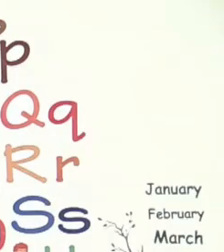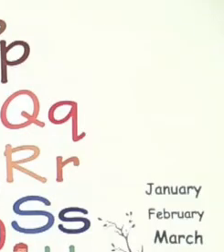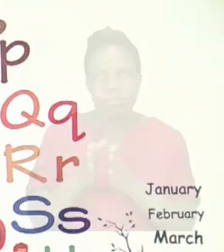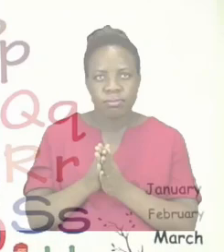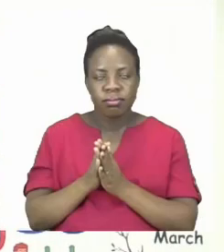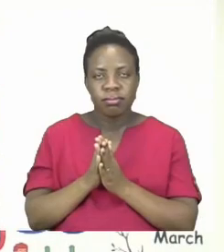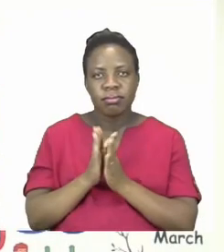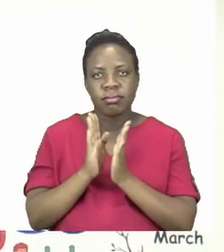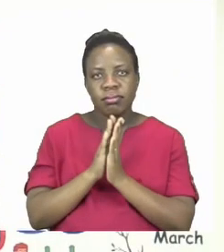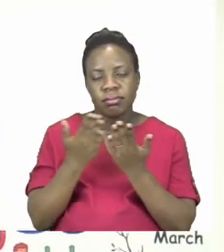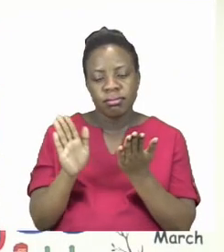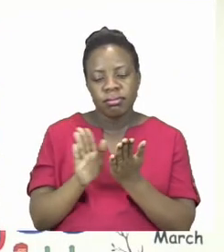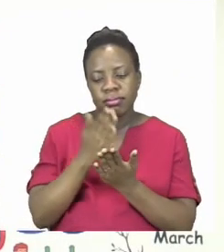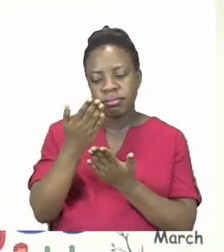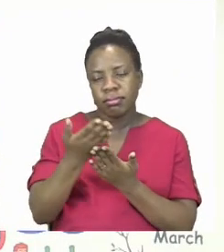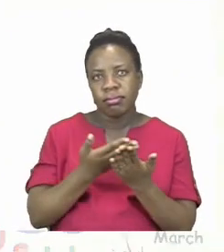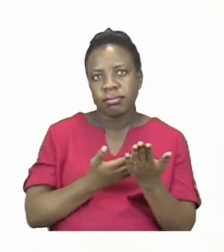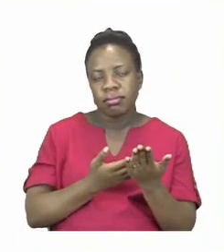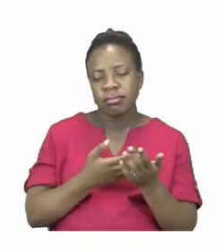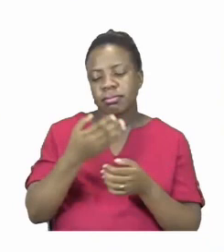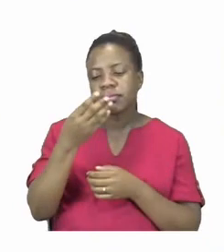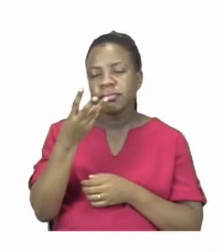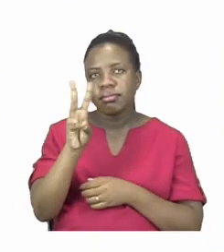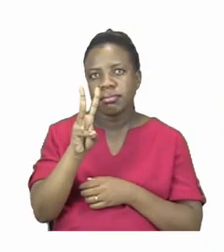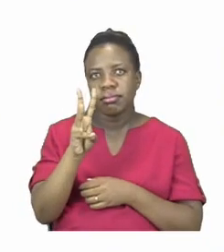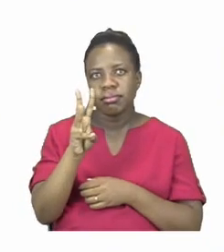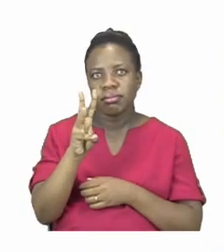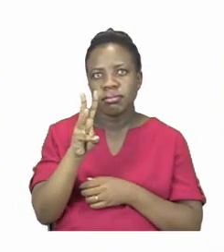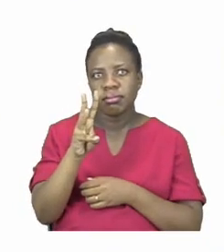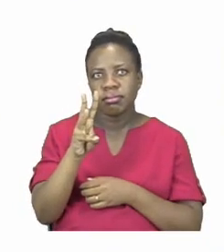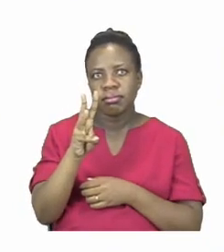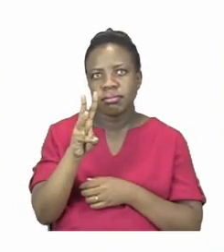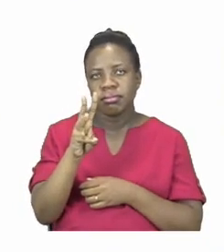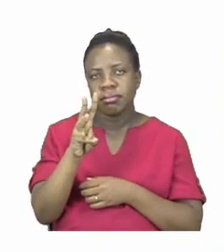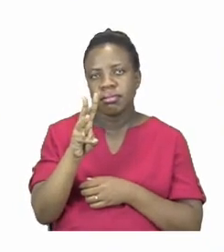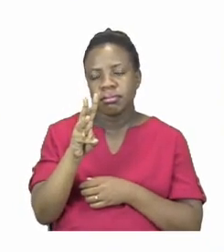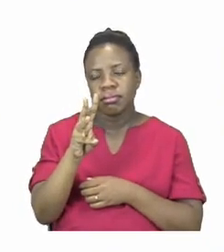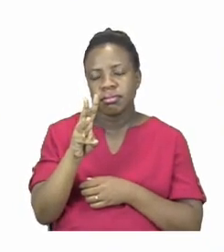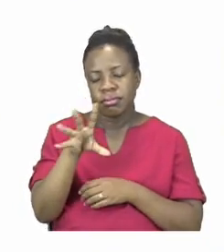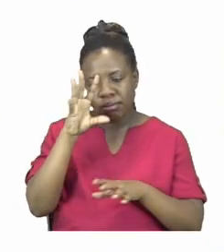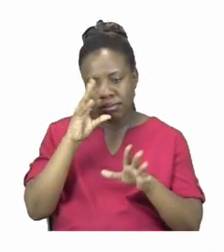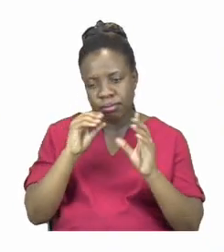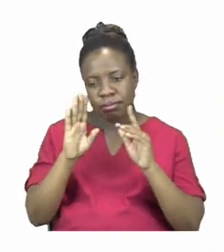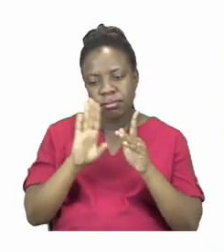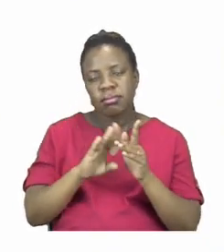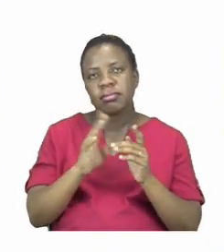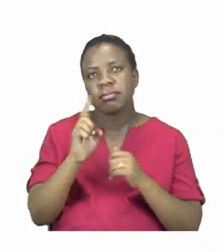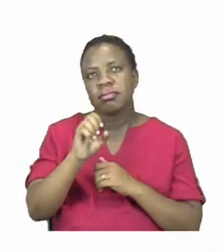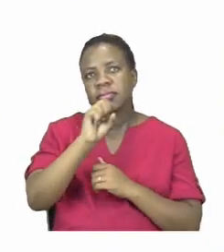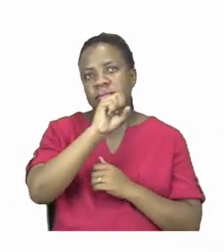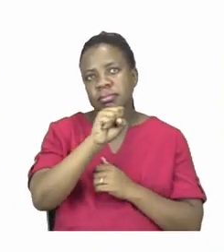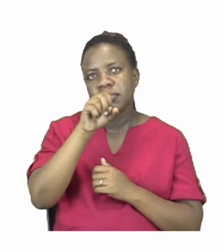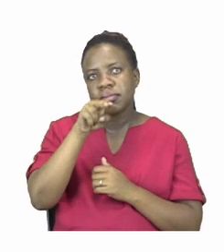Let's start our lesson today, boys and girls, by going to page 6. On page 6, we are going to be doing the suffix. Now today,